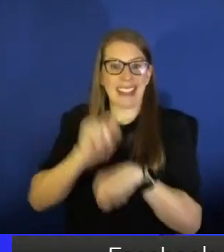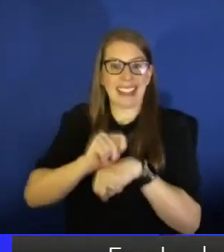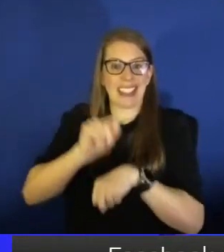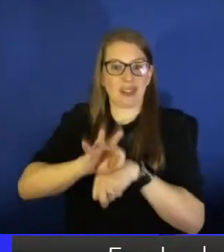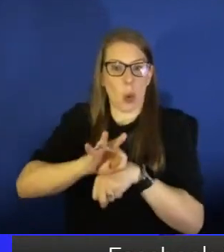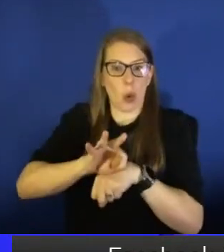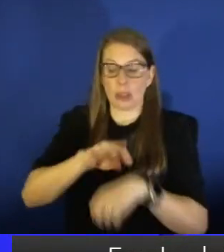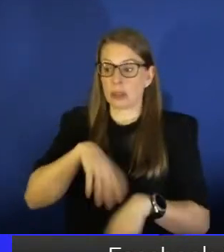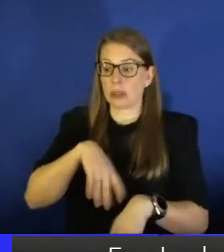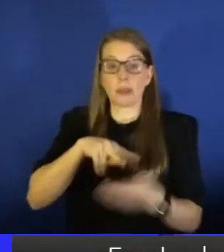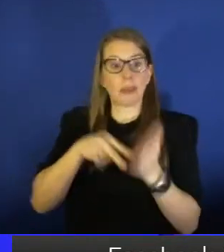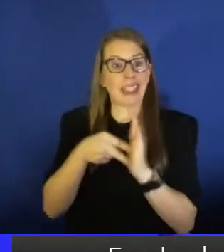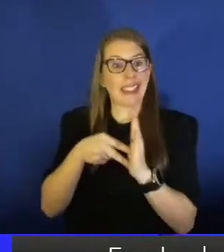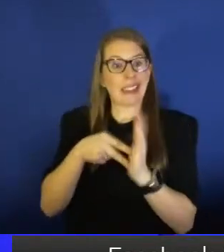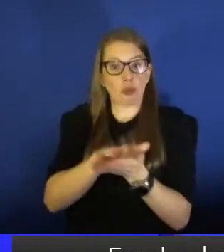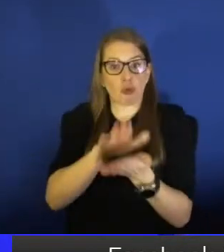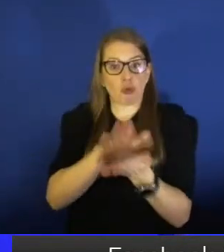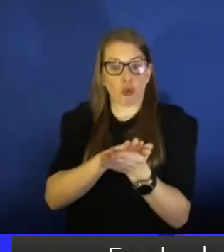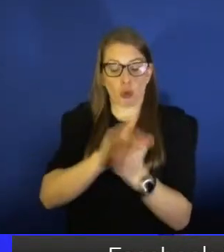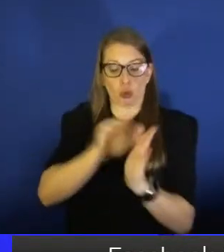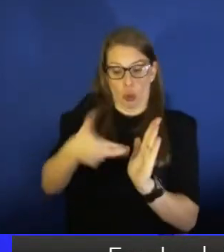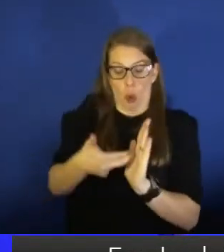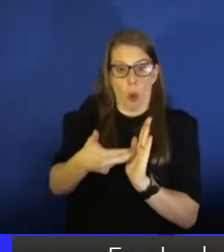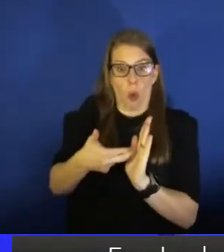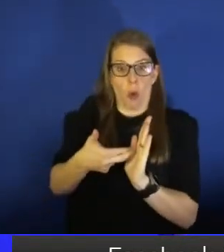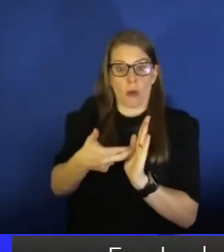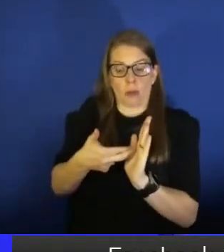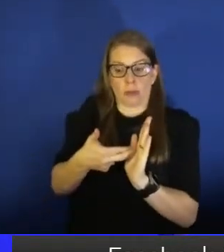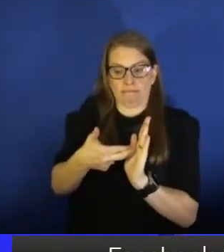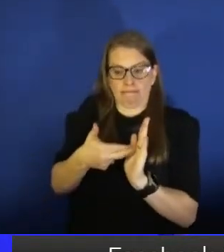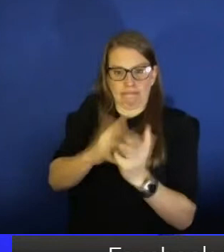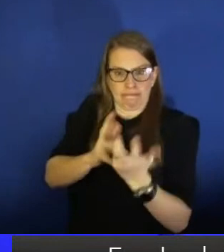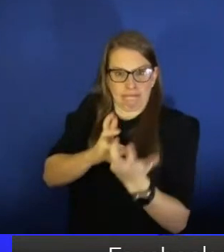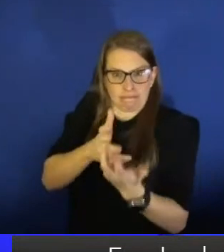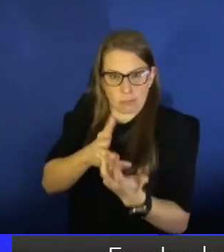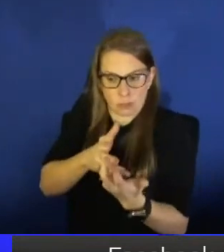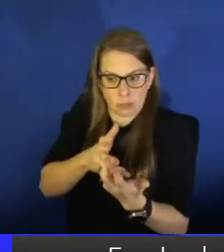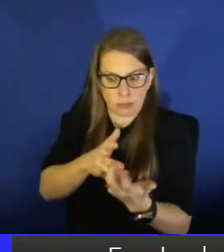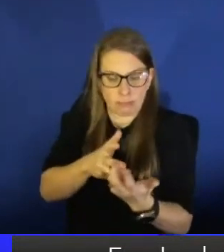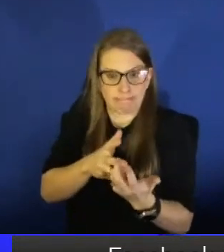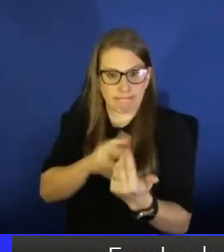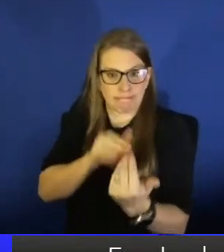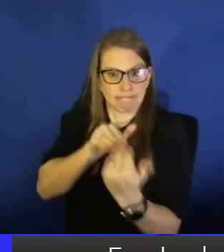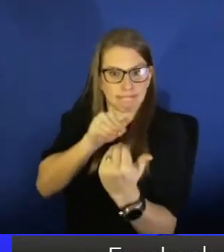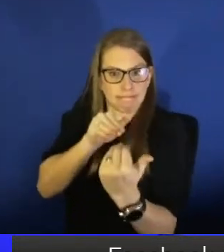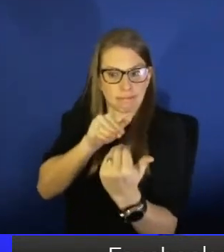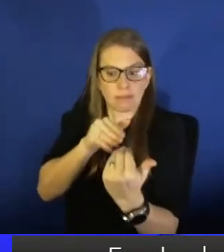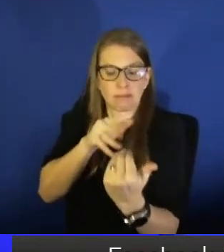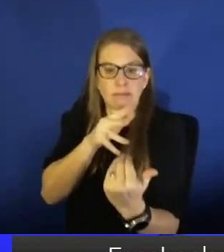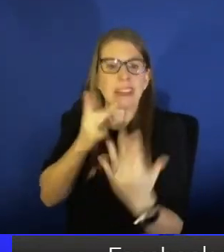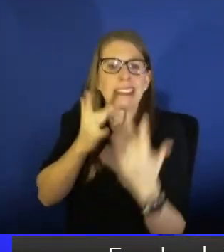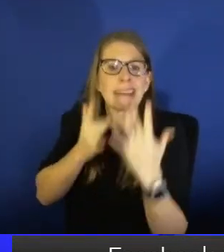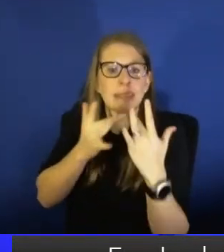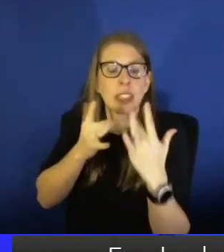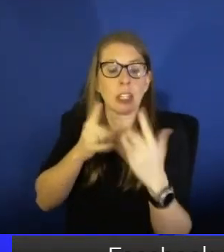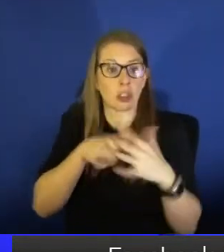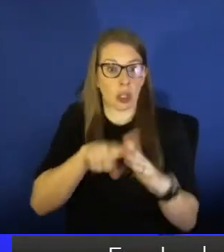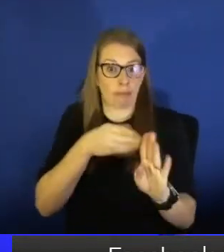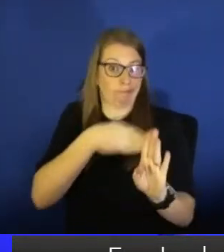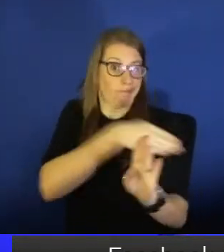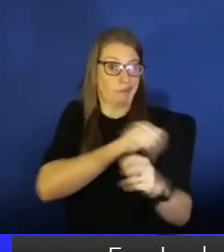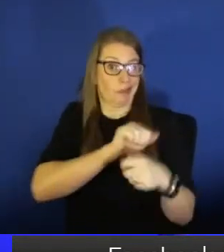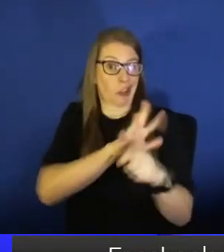Medicine's role in addressing rural health care disparities in Kansas. And we started this right before COVID pandemic